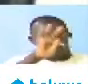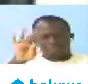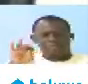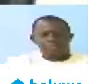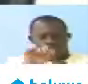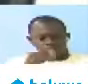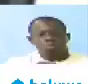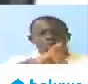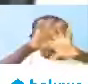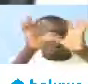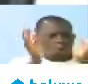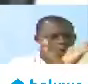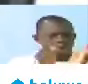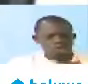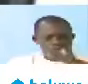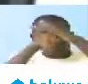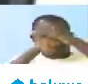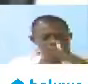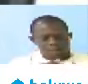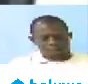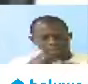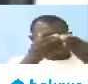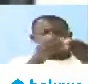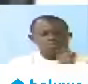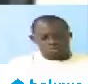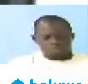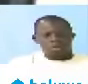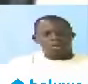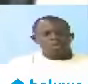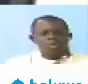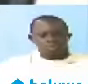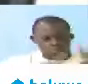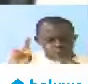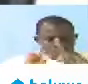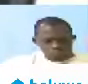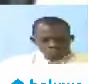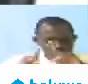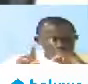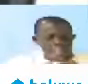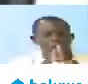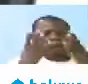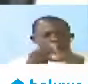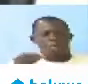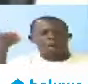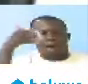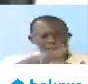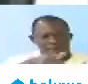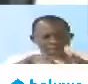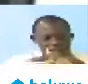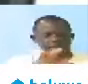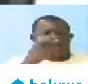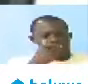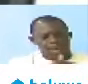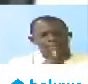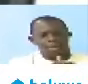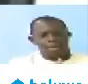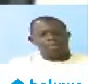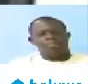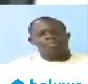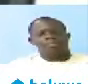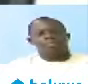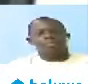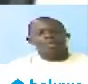support. The negotiation will go. And they will negotiate also. When Senegal Gambia nyame. How to come into the Gambia. First